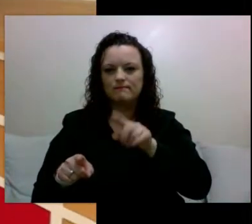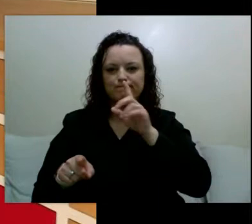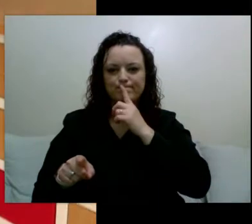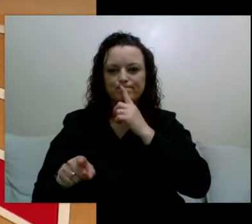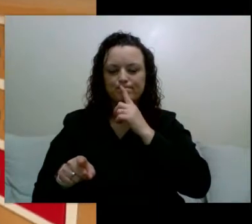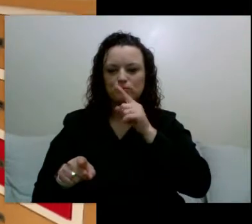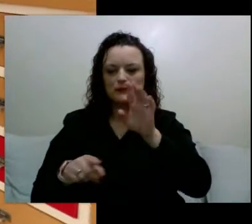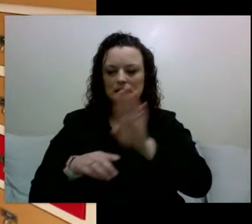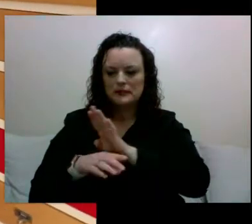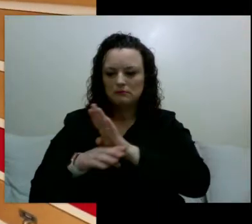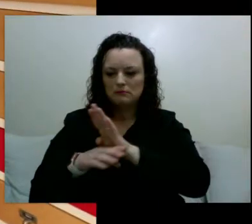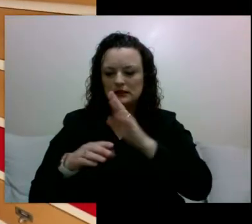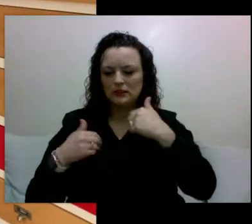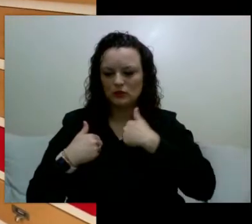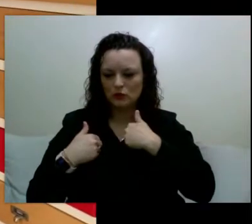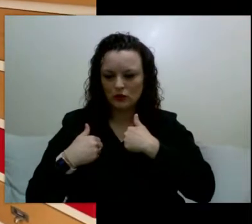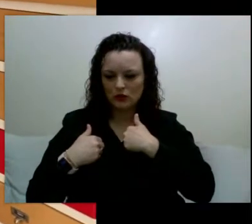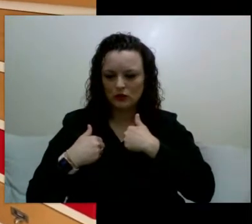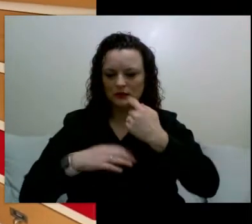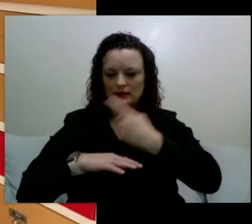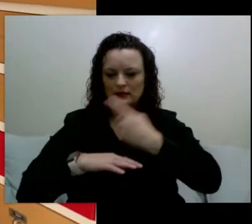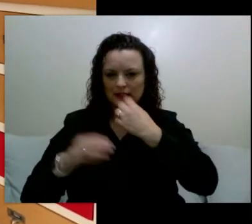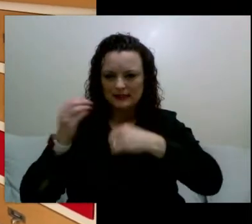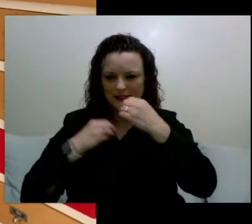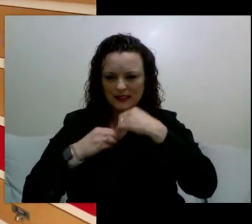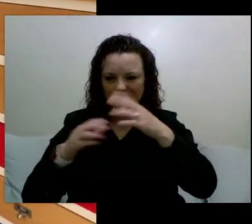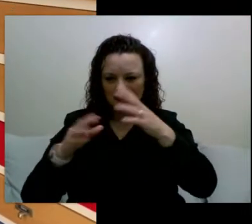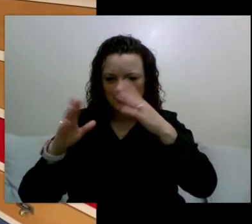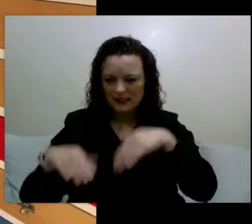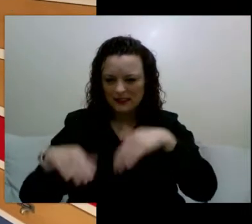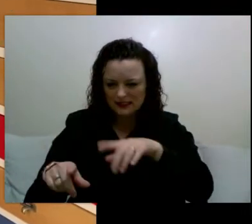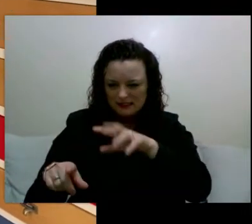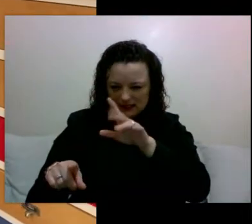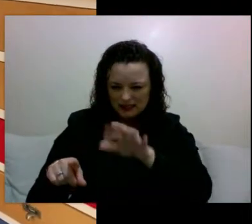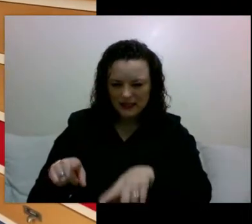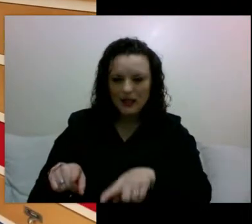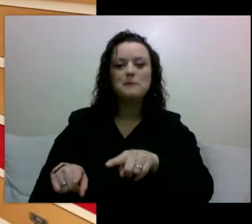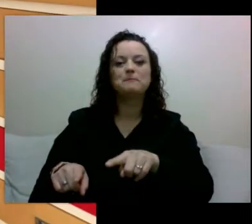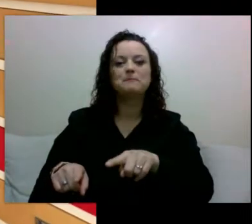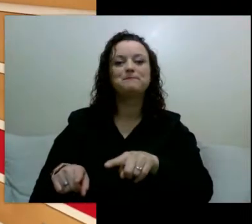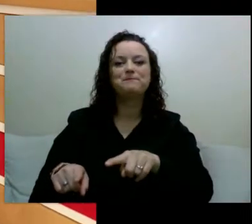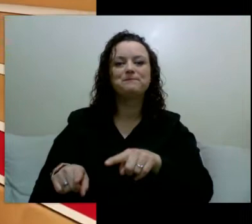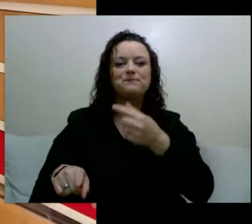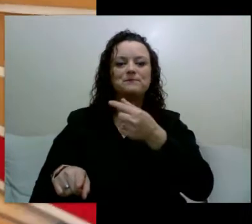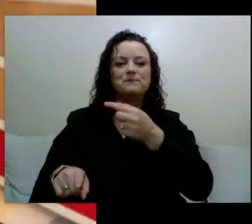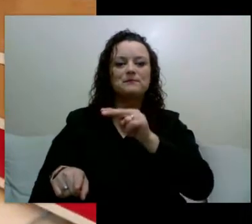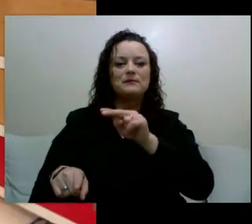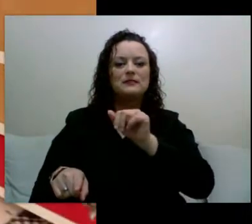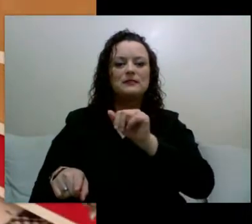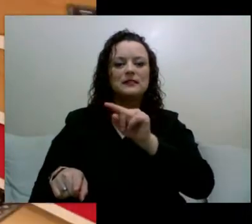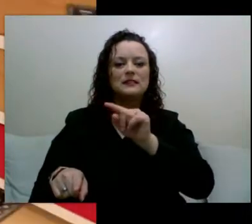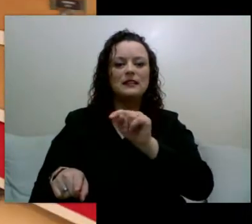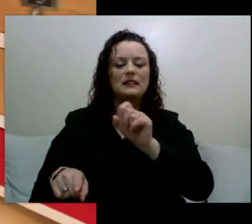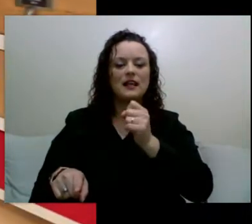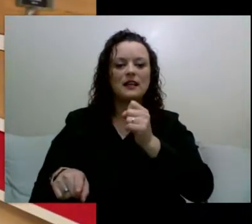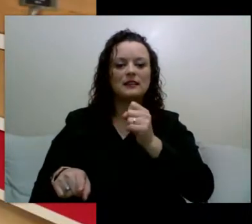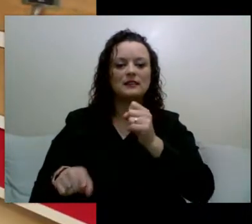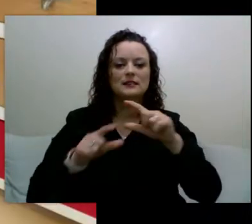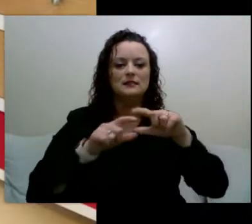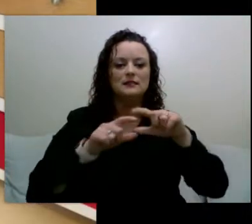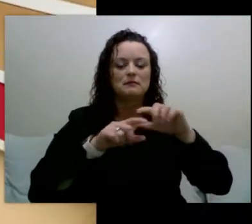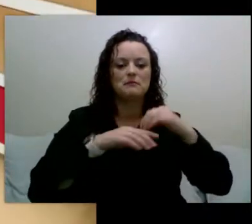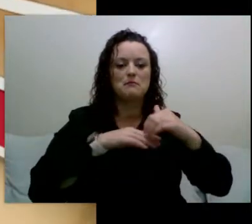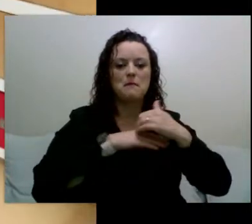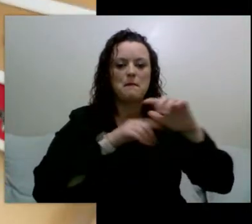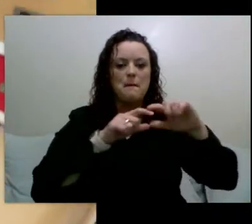Busy Creatures Day Eating. Time to set there. And Nanette's Spaghetti. Open up. Let's